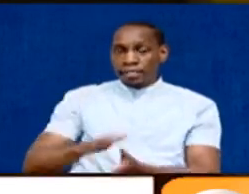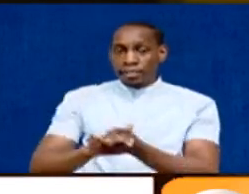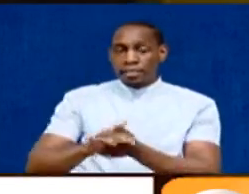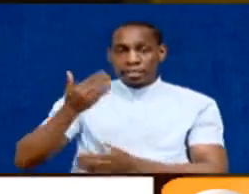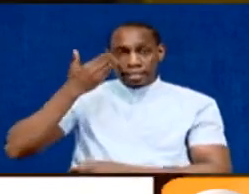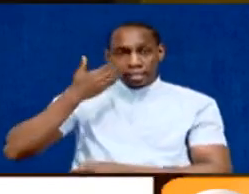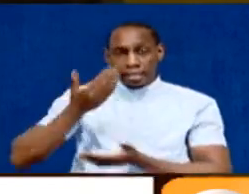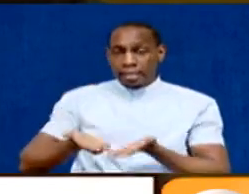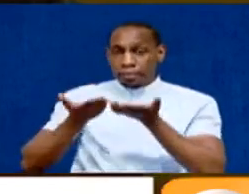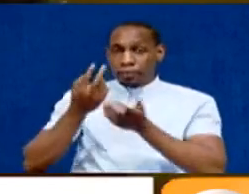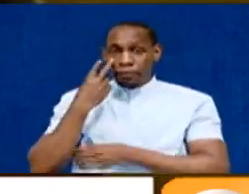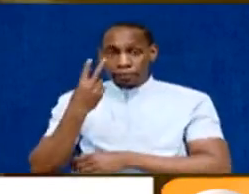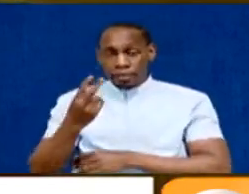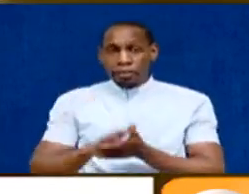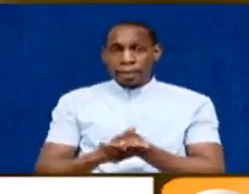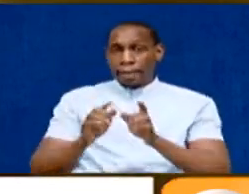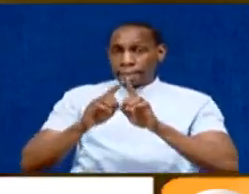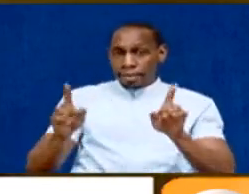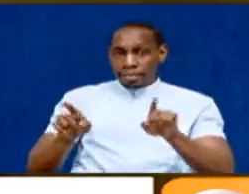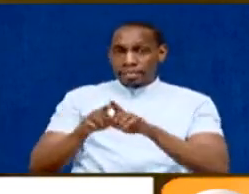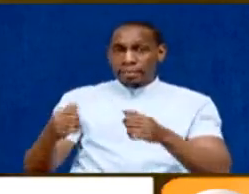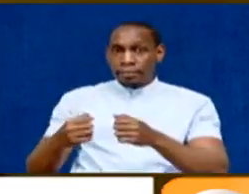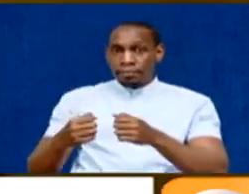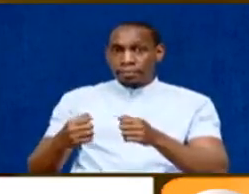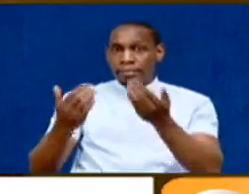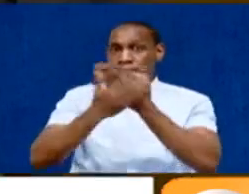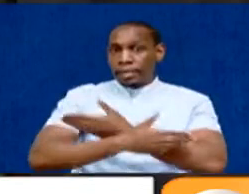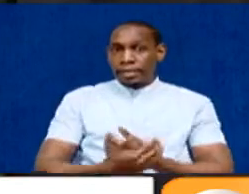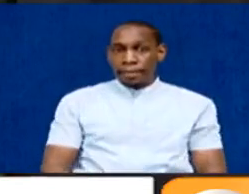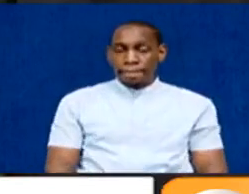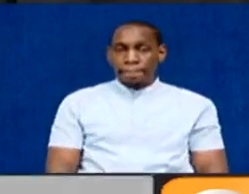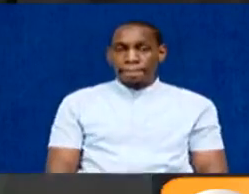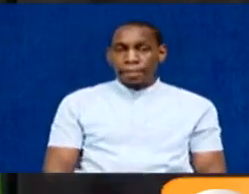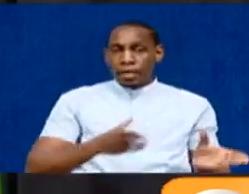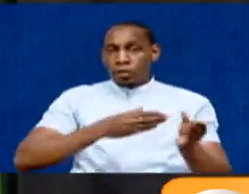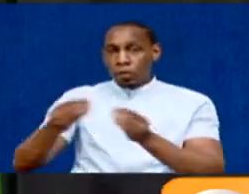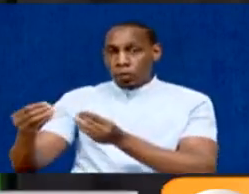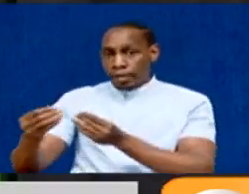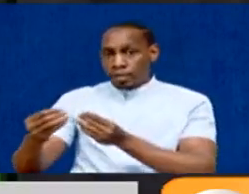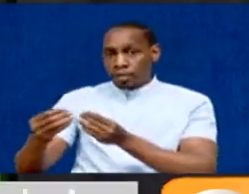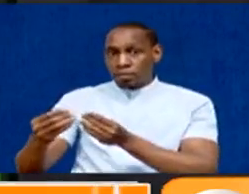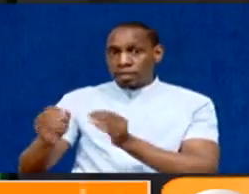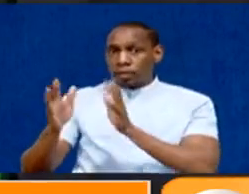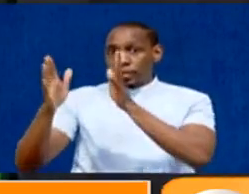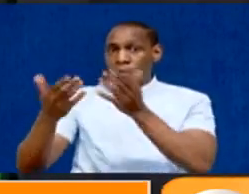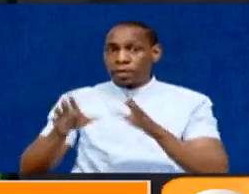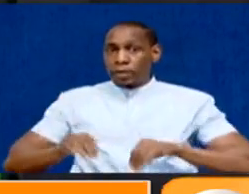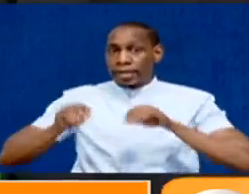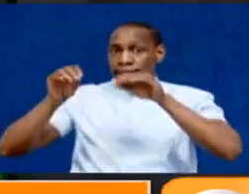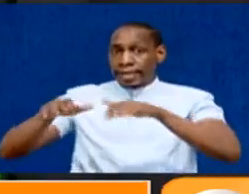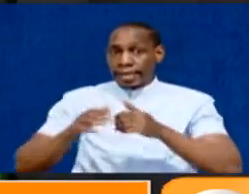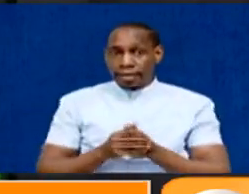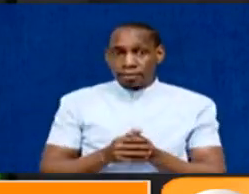in one of his eyes until that fateful night. So we went for a performance in